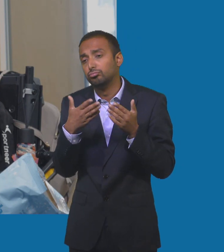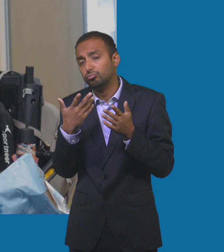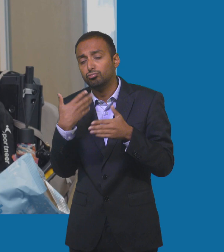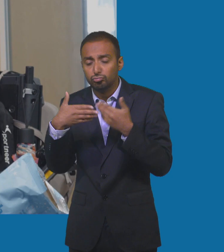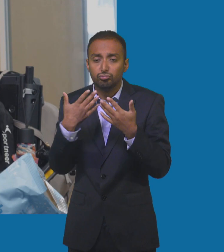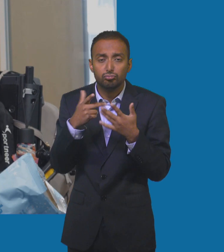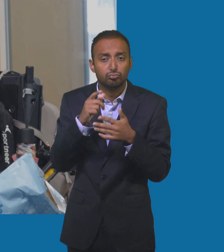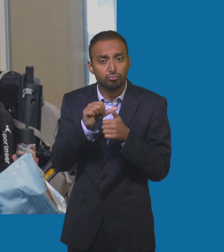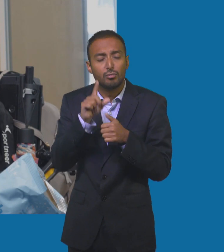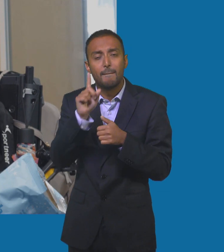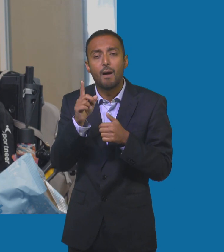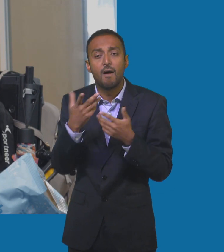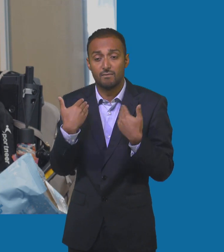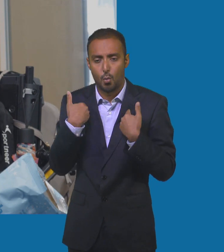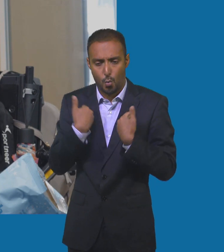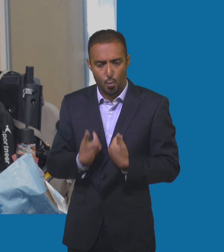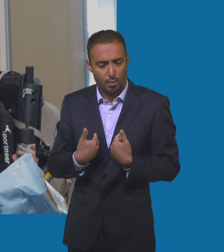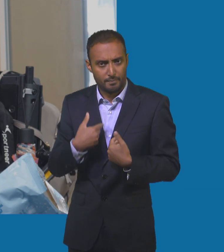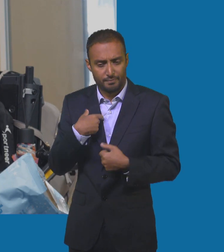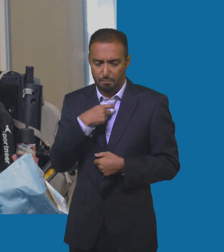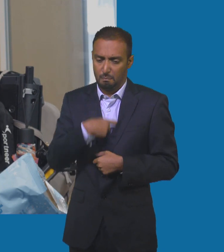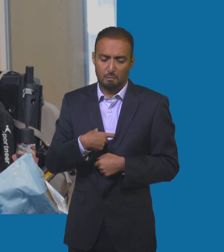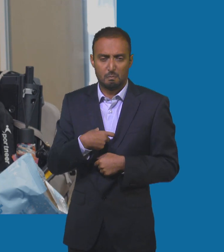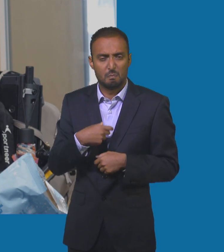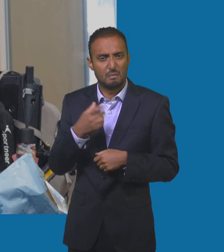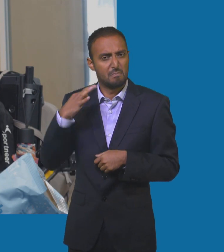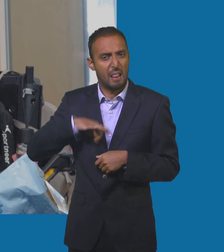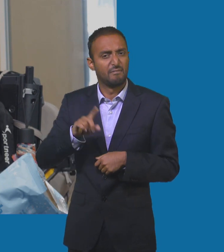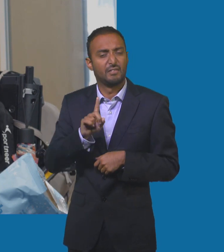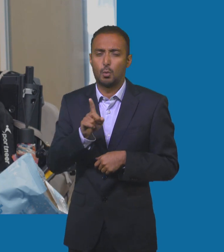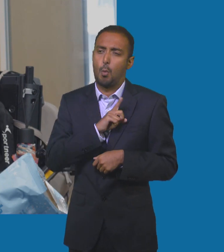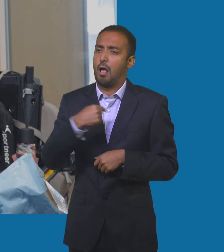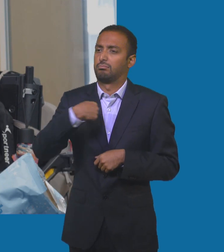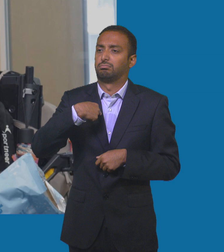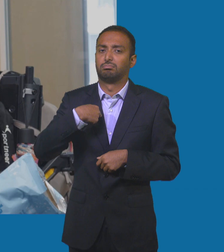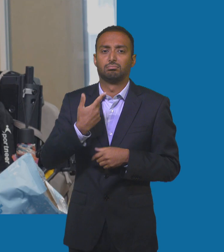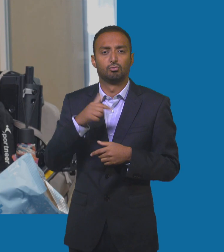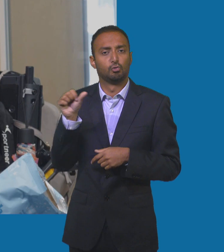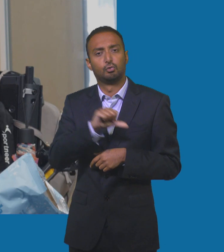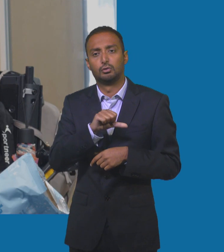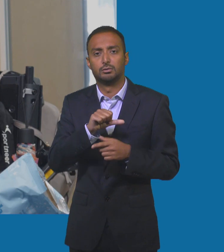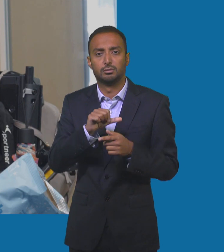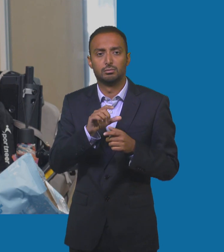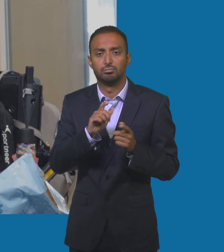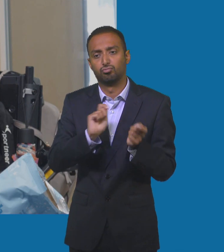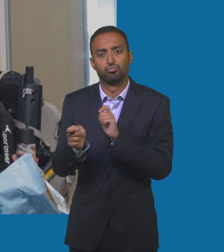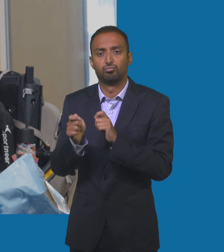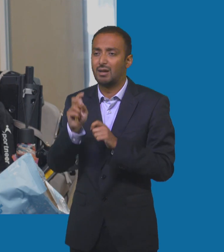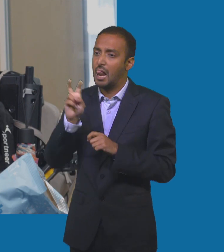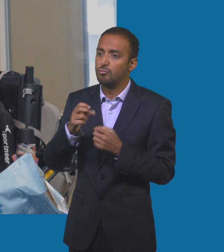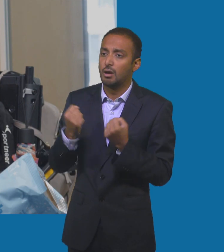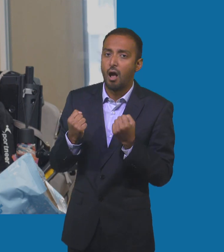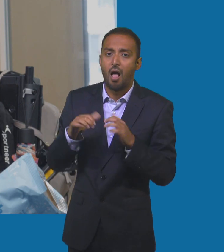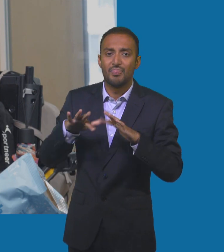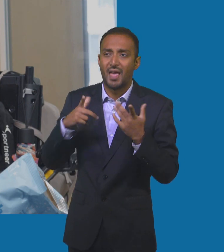the individual. What would be the benefits for an individual? What would tempt them to make that shift rather than the government bending our